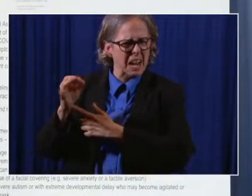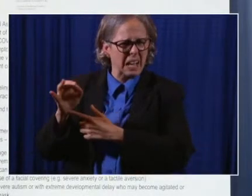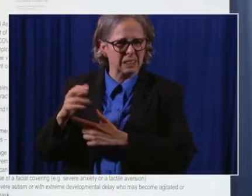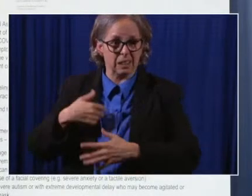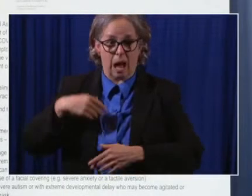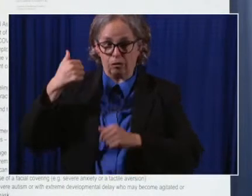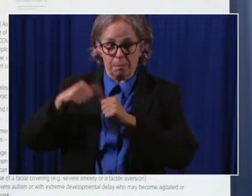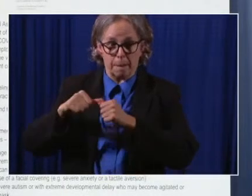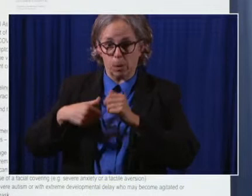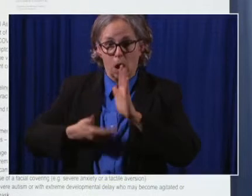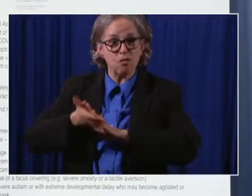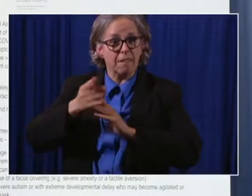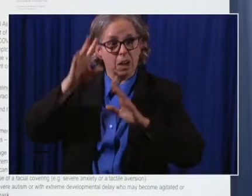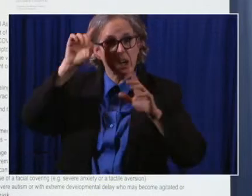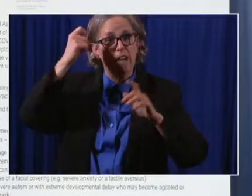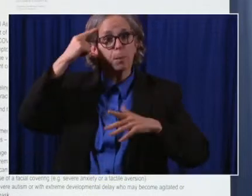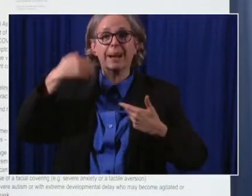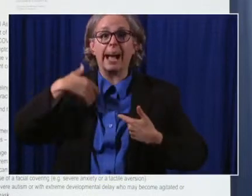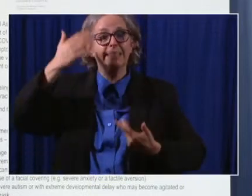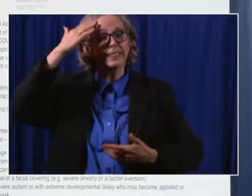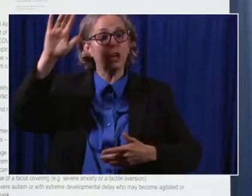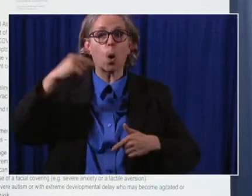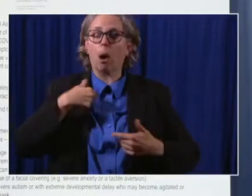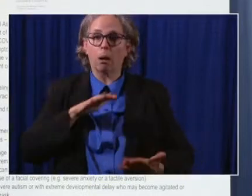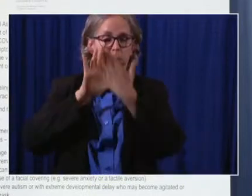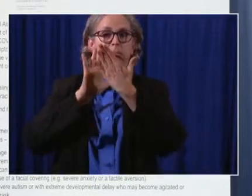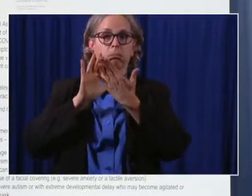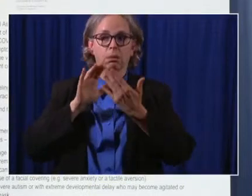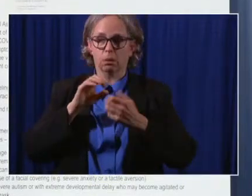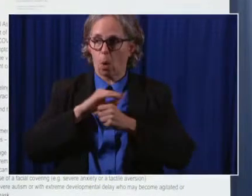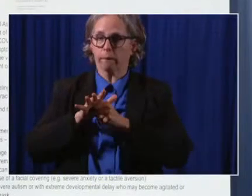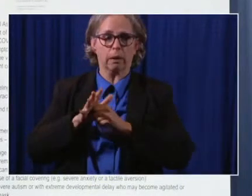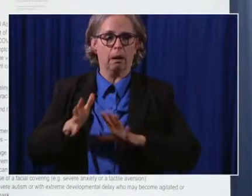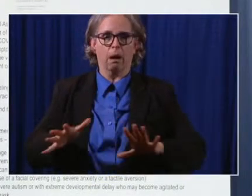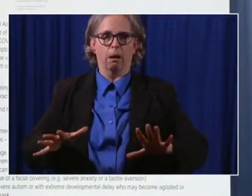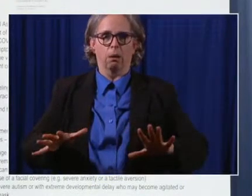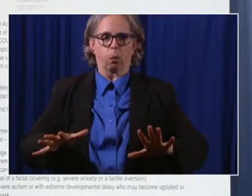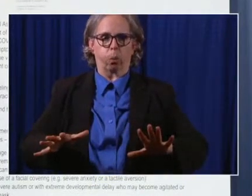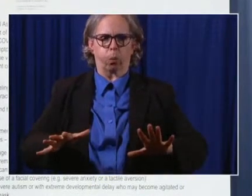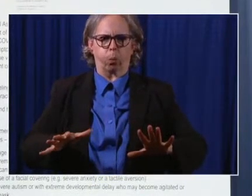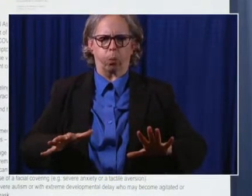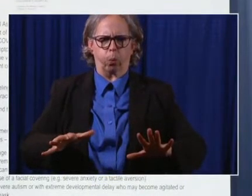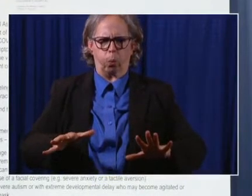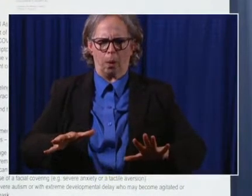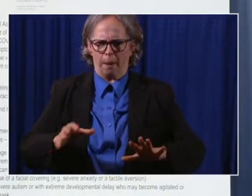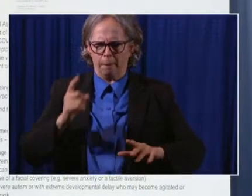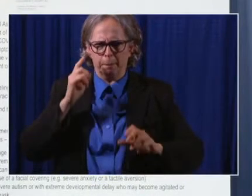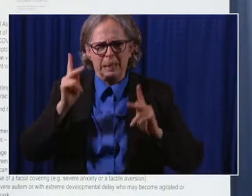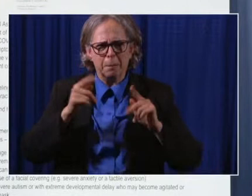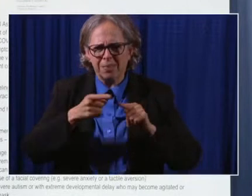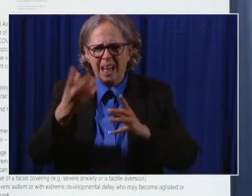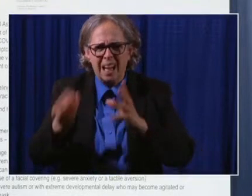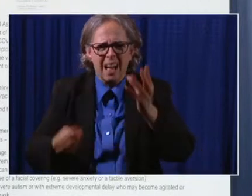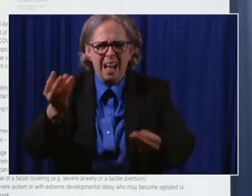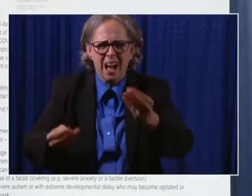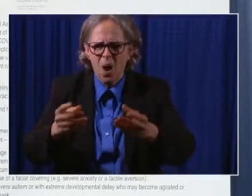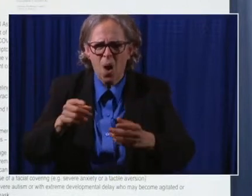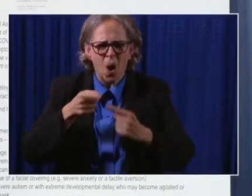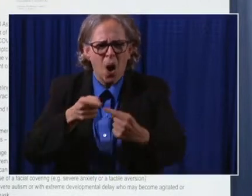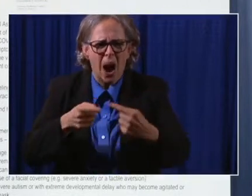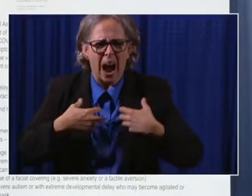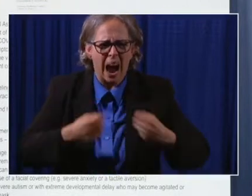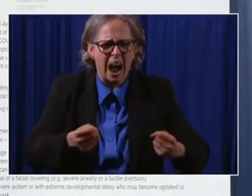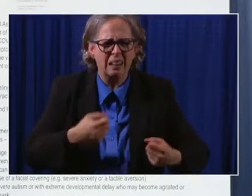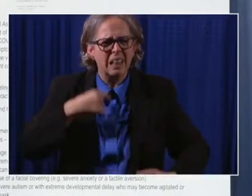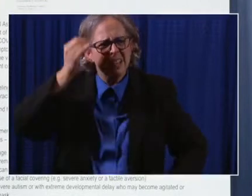was coming. But I think about them, and I also think every day about the other people who